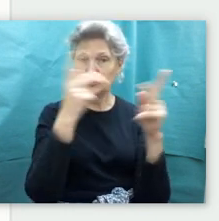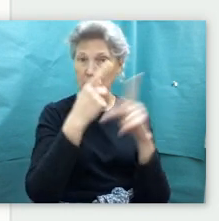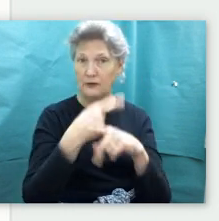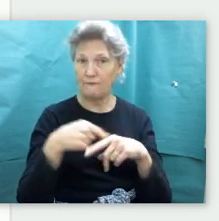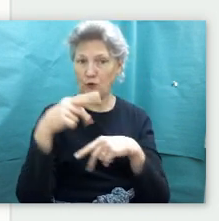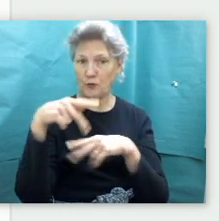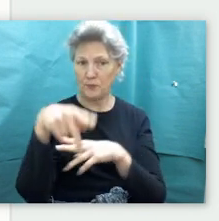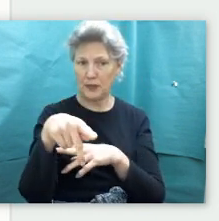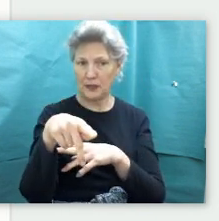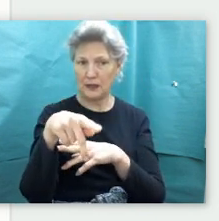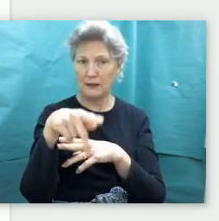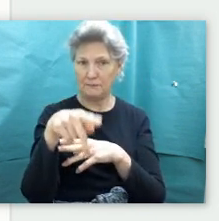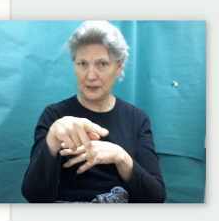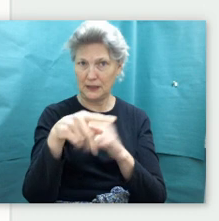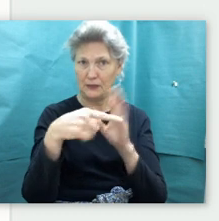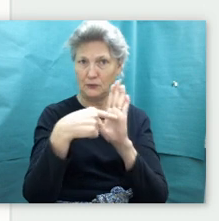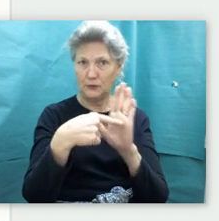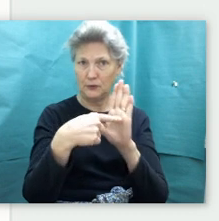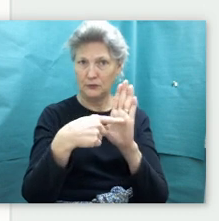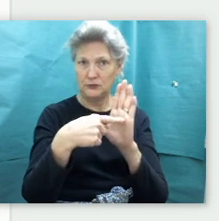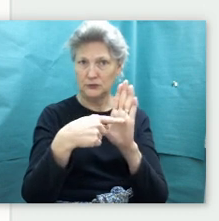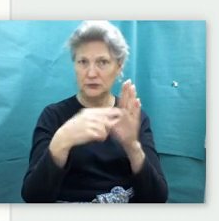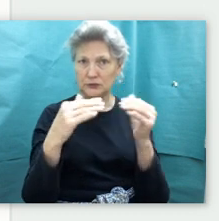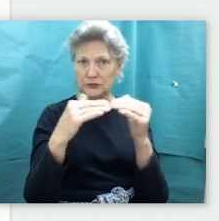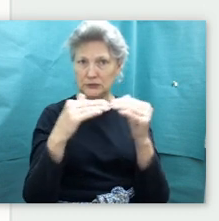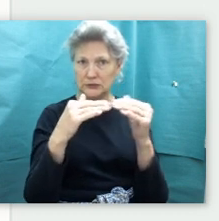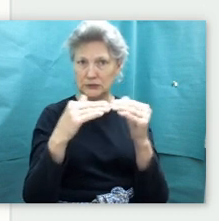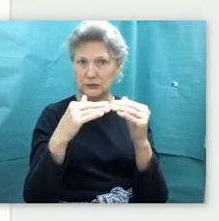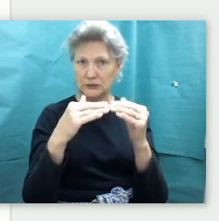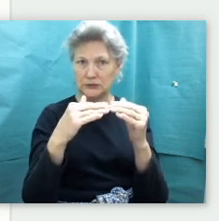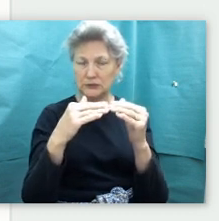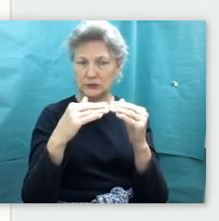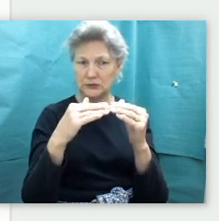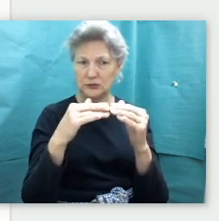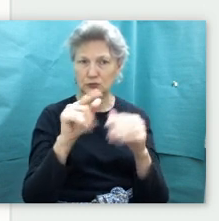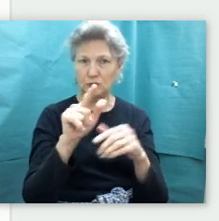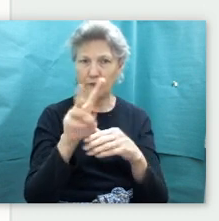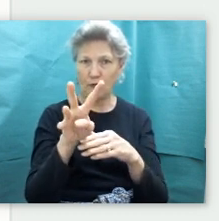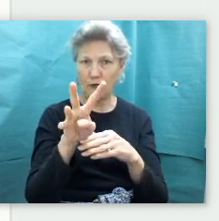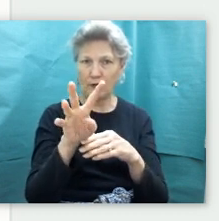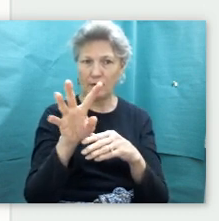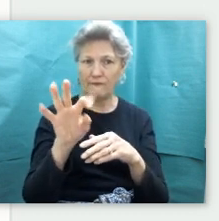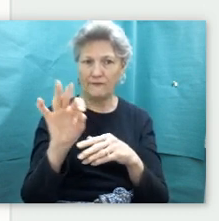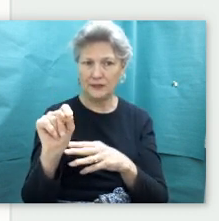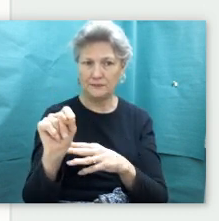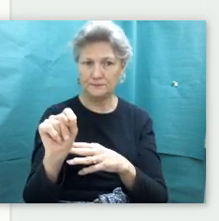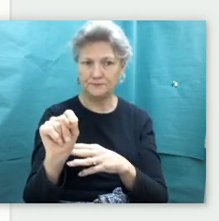P, and P we found out equals 24.